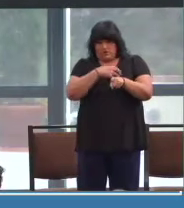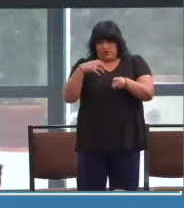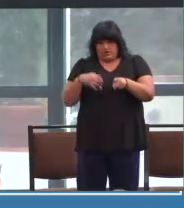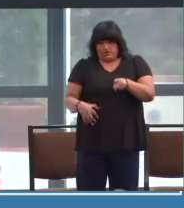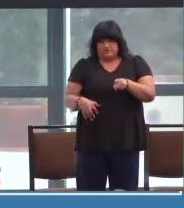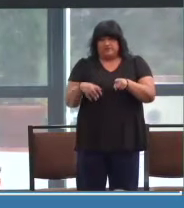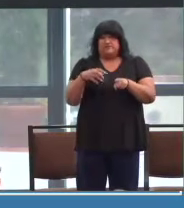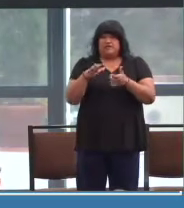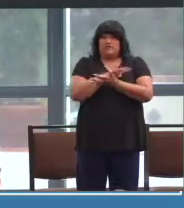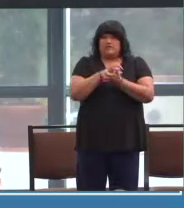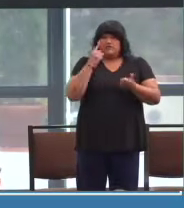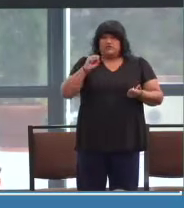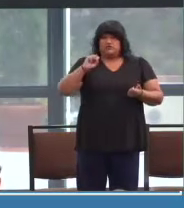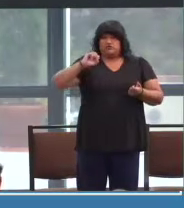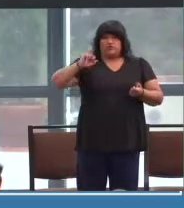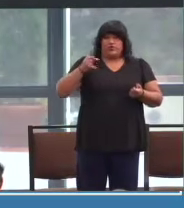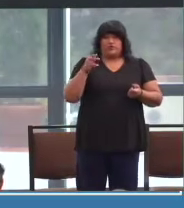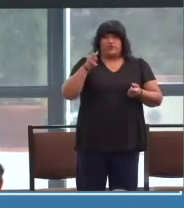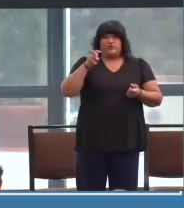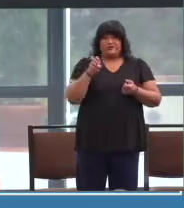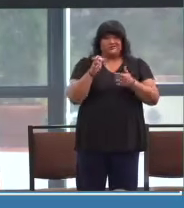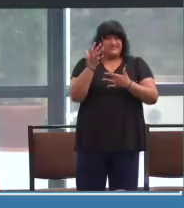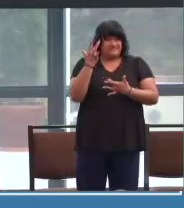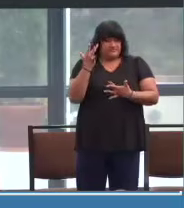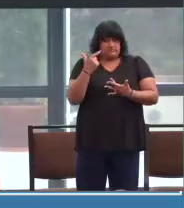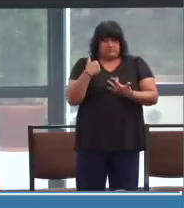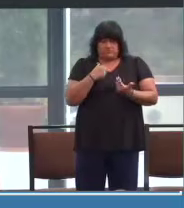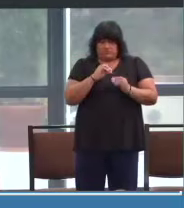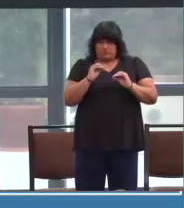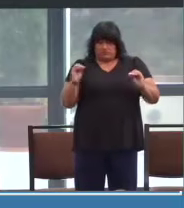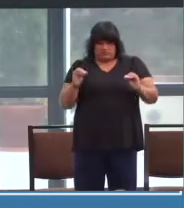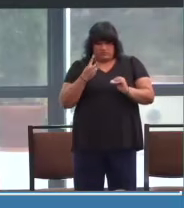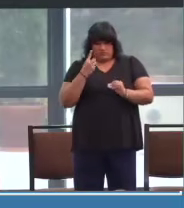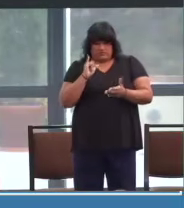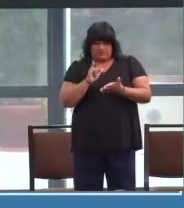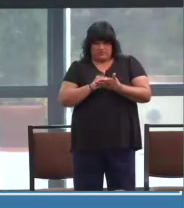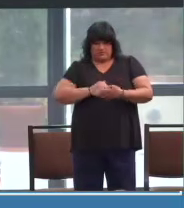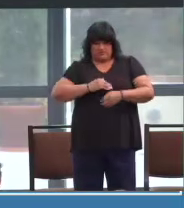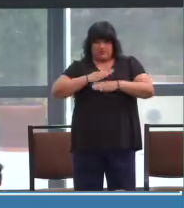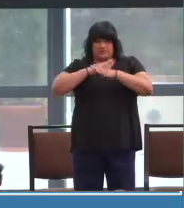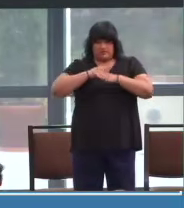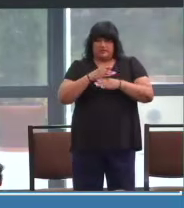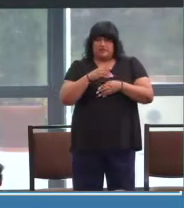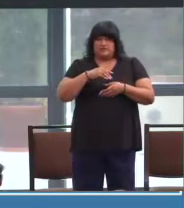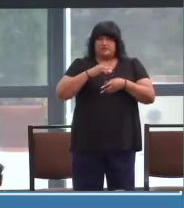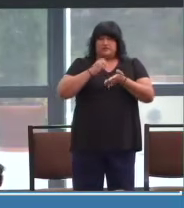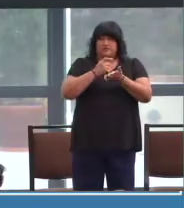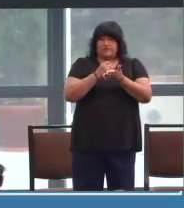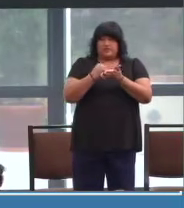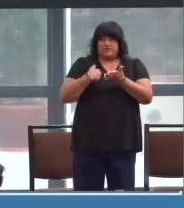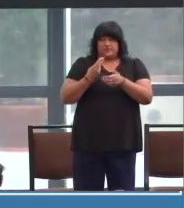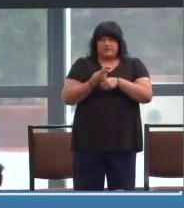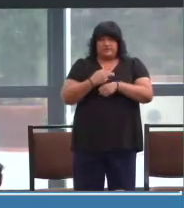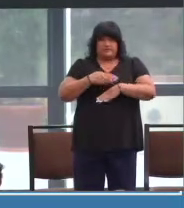disease. So there isn't really immune modulating or immune suppressive therapy we give up front to prevent progression in,